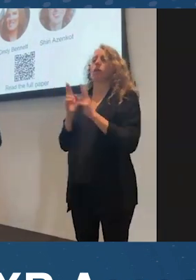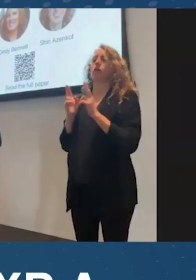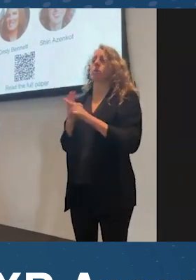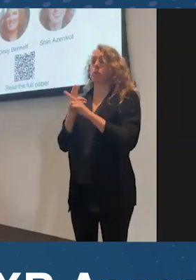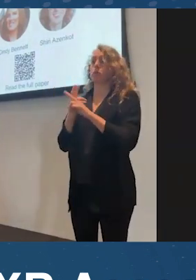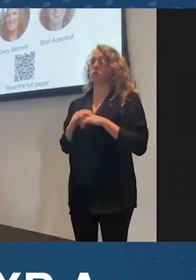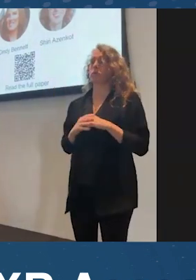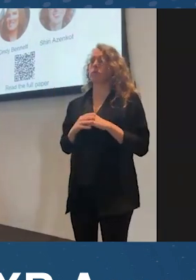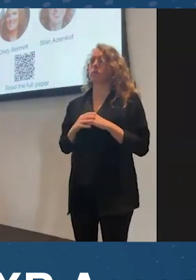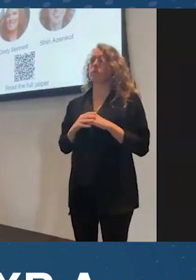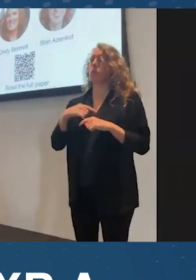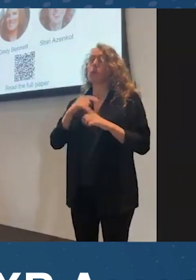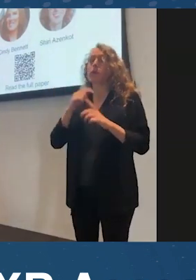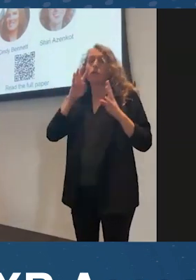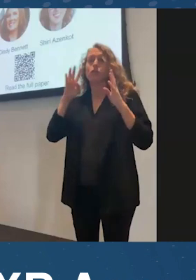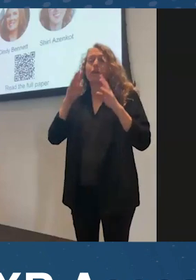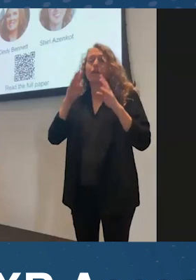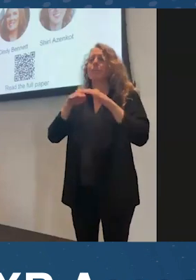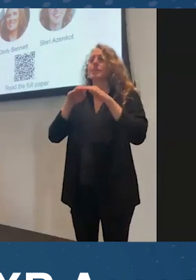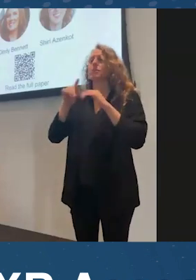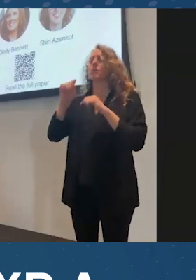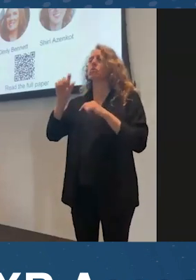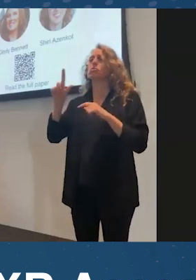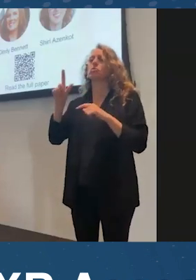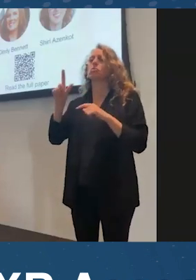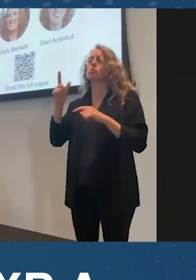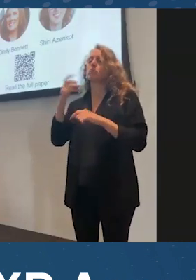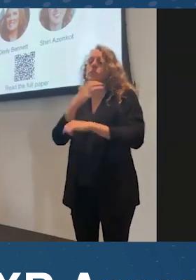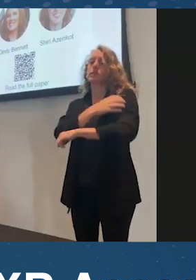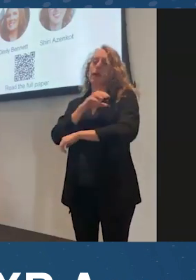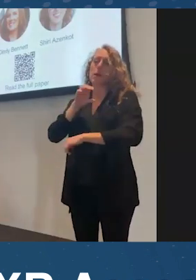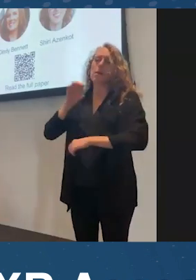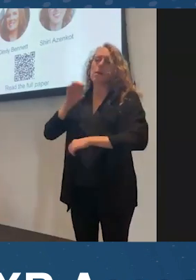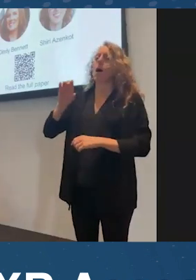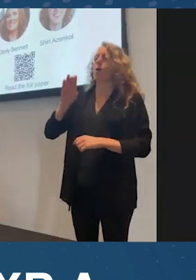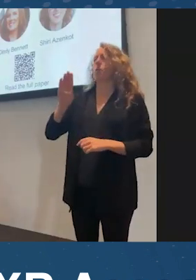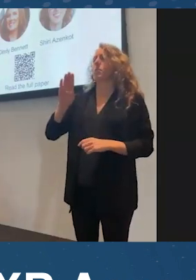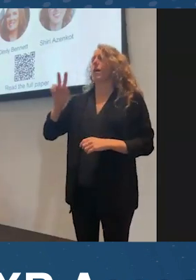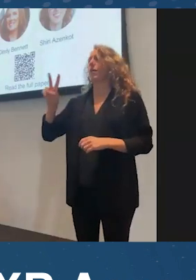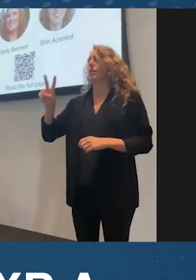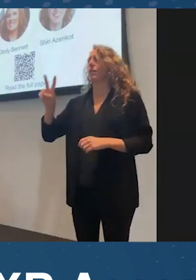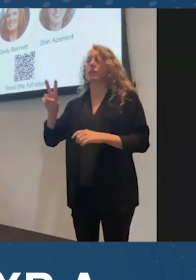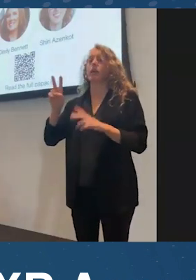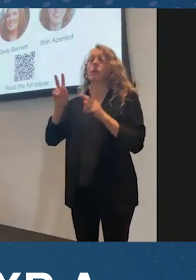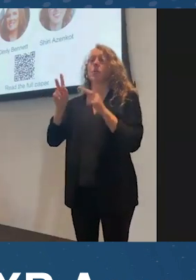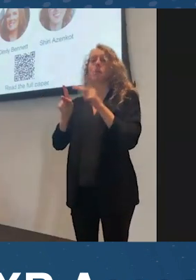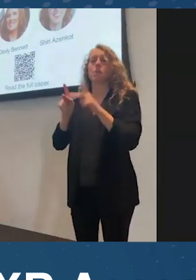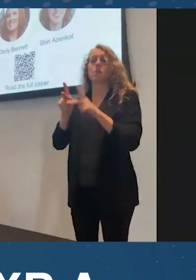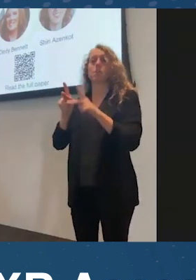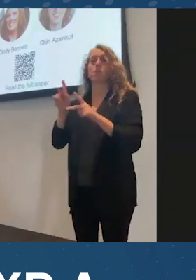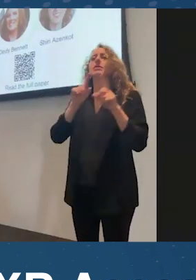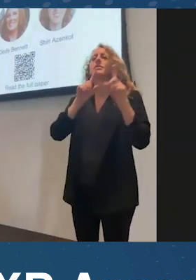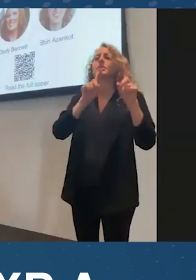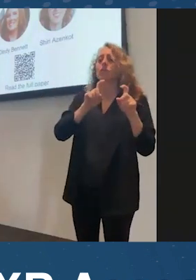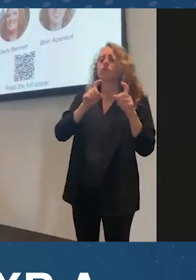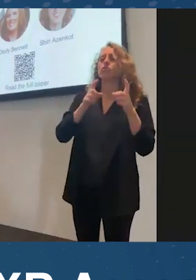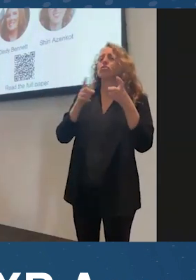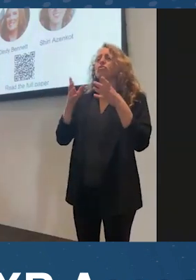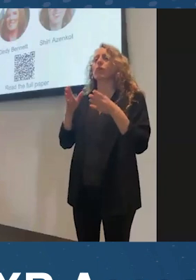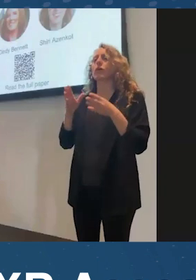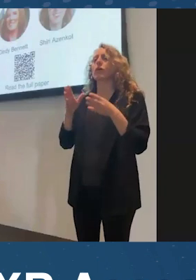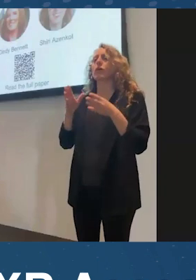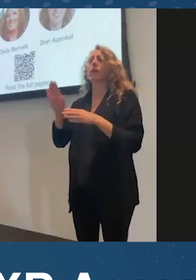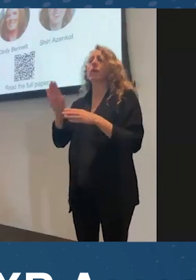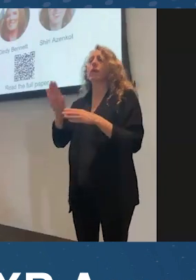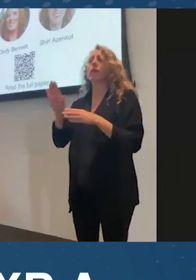XR accessibility tools that empower BLB people as testers, directors, and active participants in the behaviors